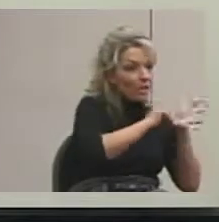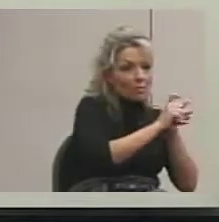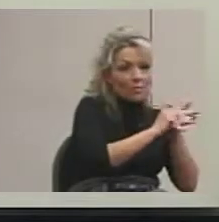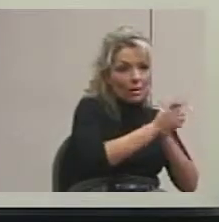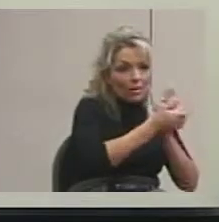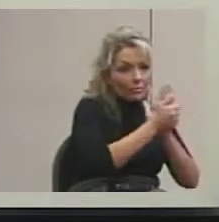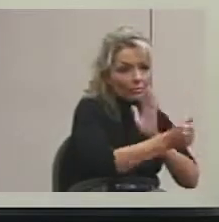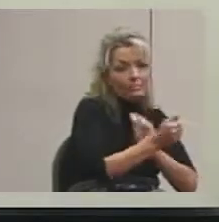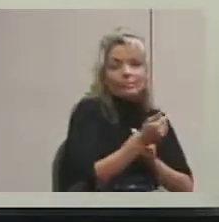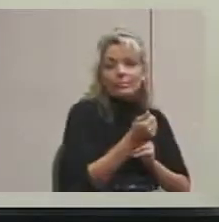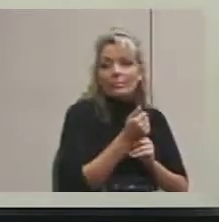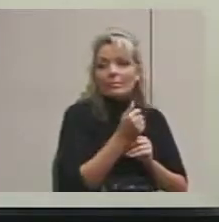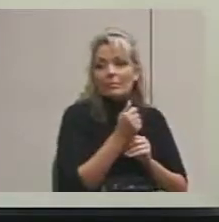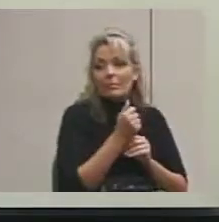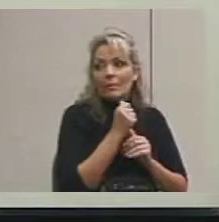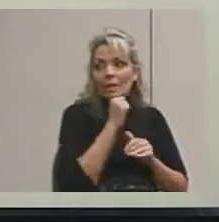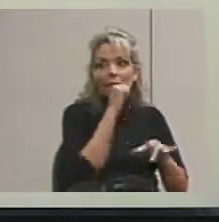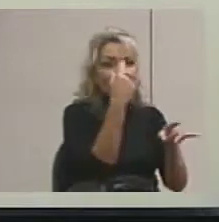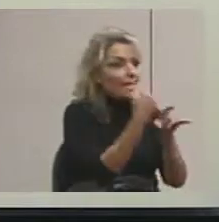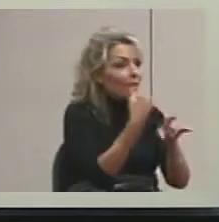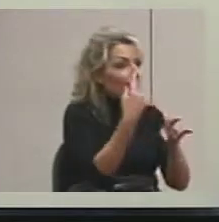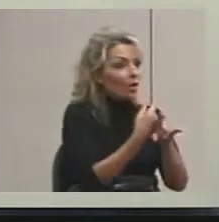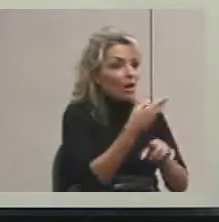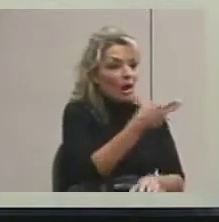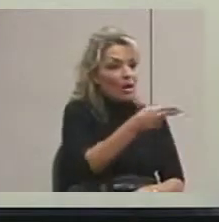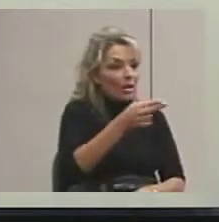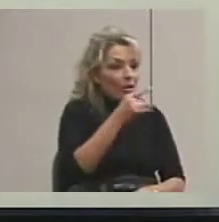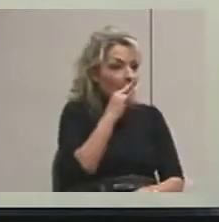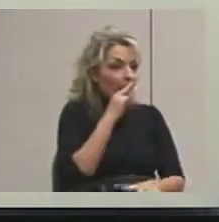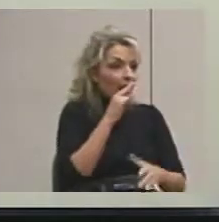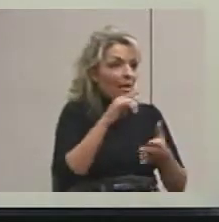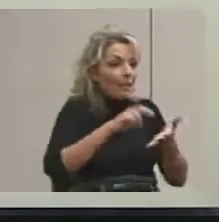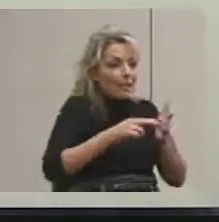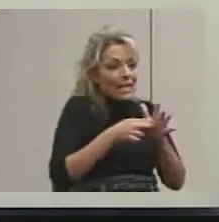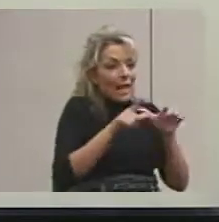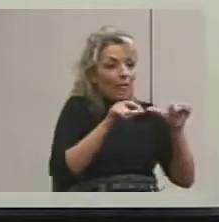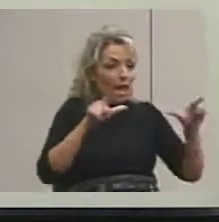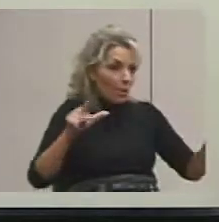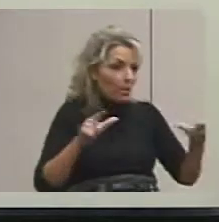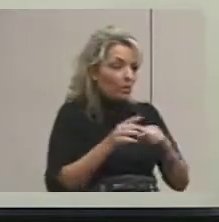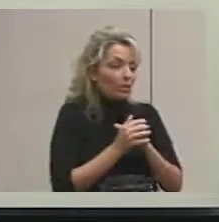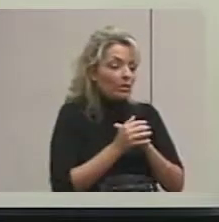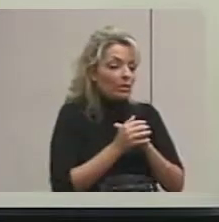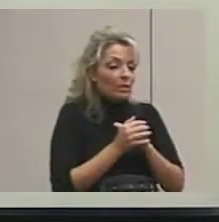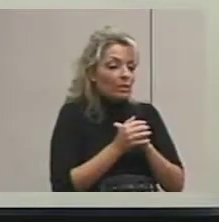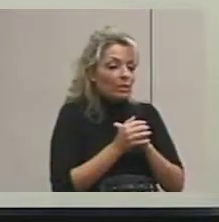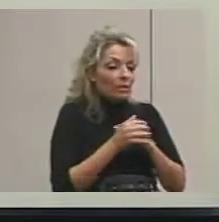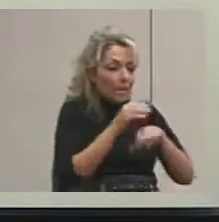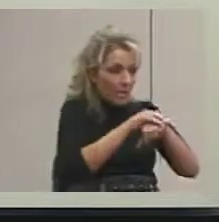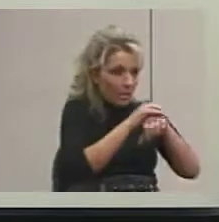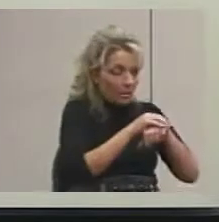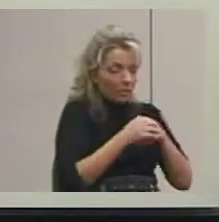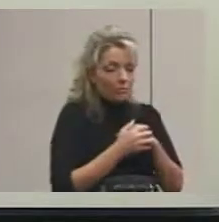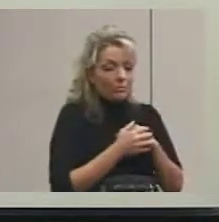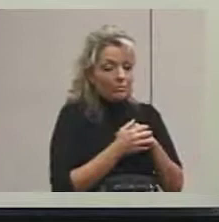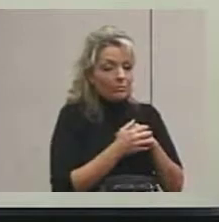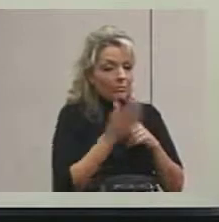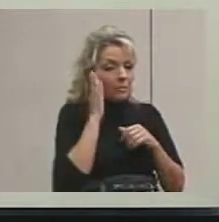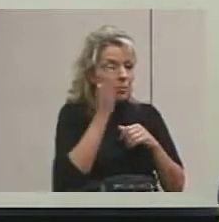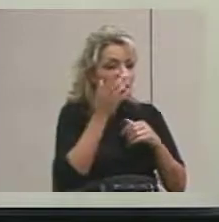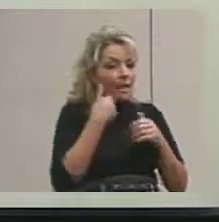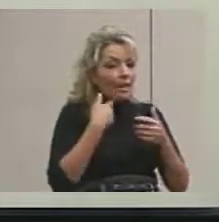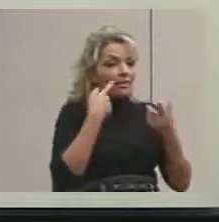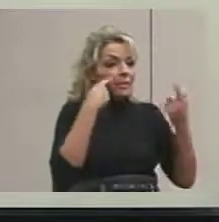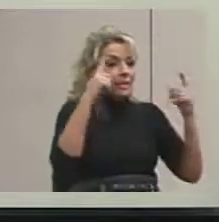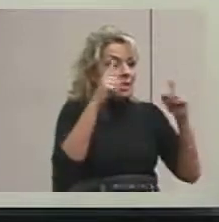a non-typical hard of hearing kid as far as language. So he would have success in a community college program.